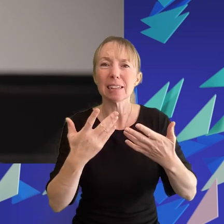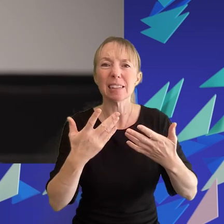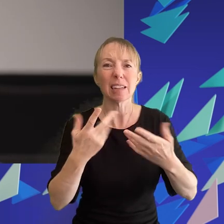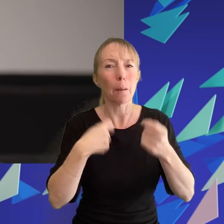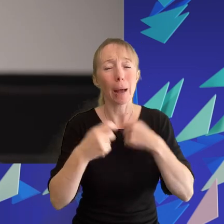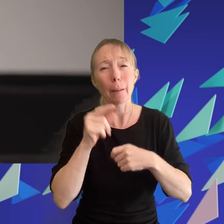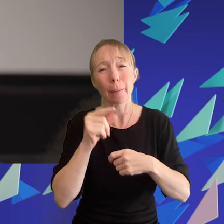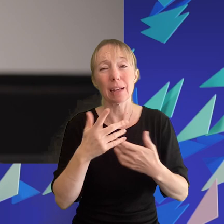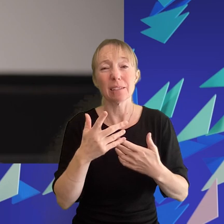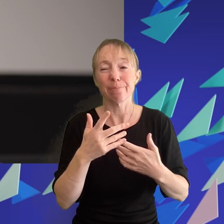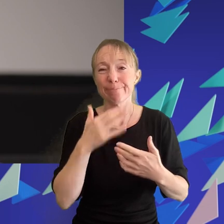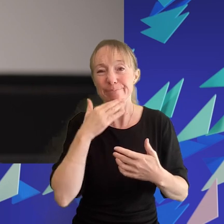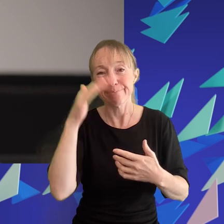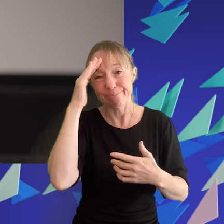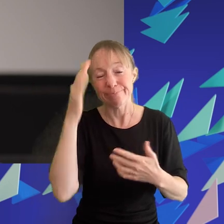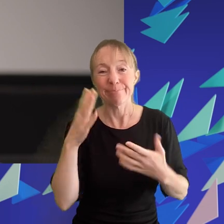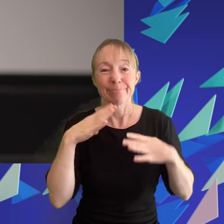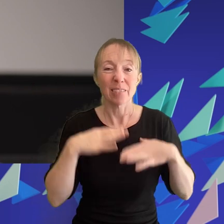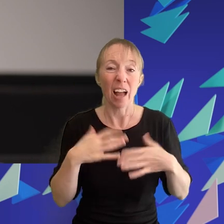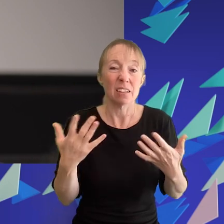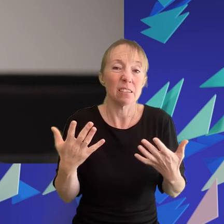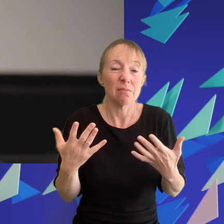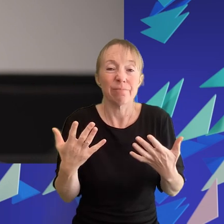tired about that, you know. So